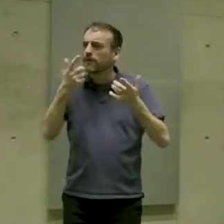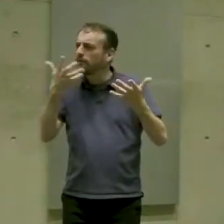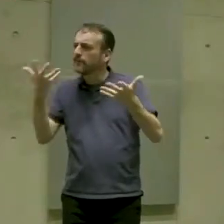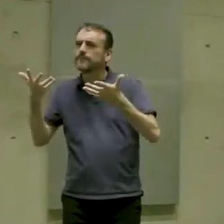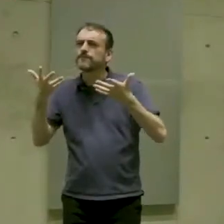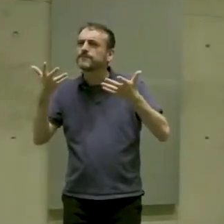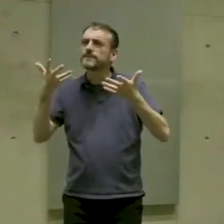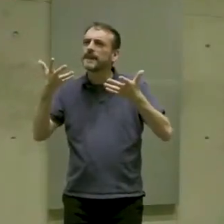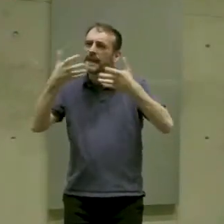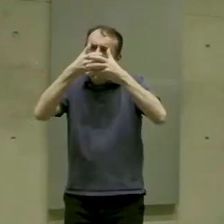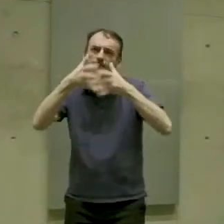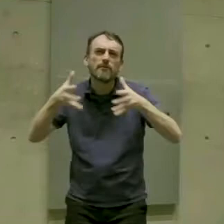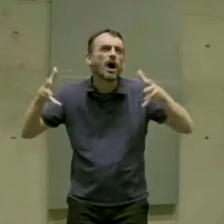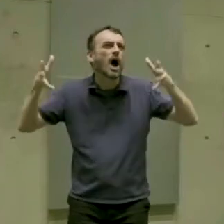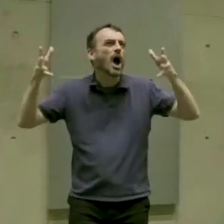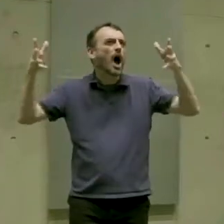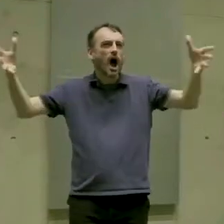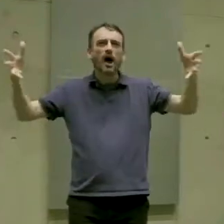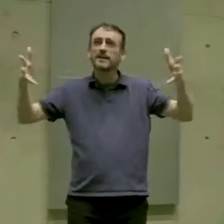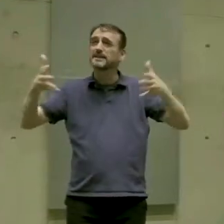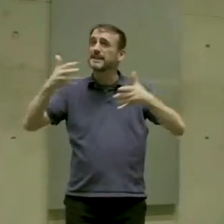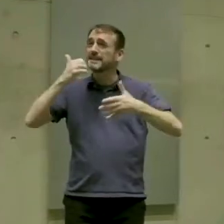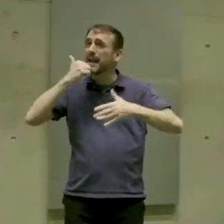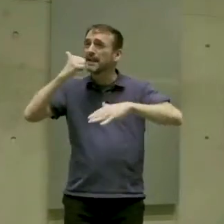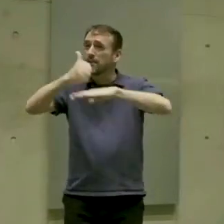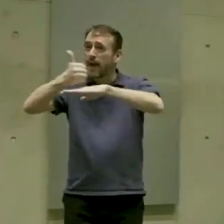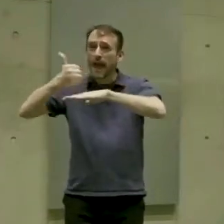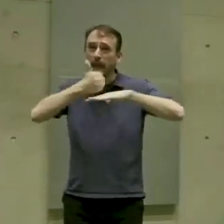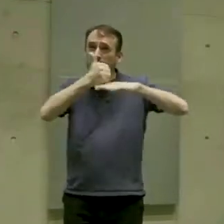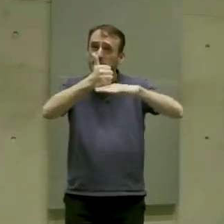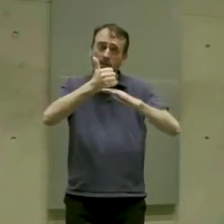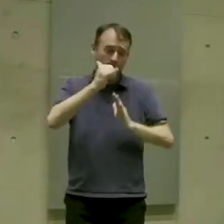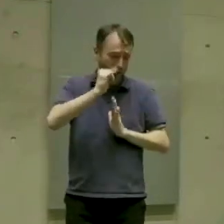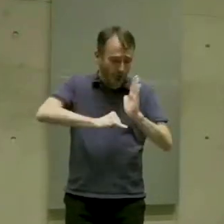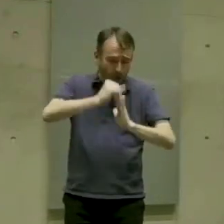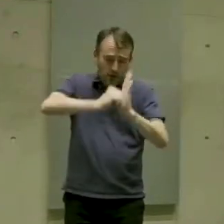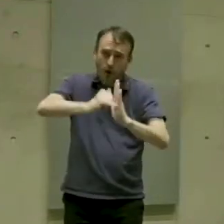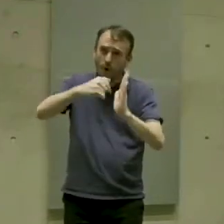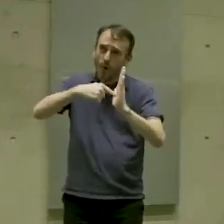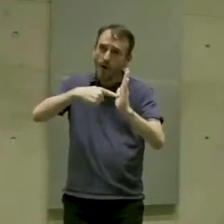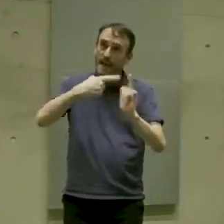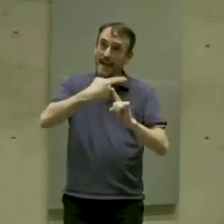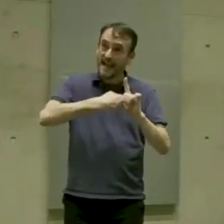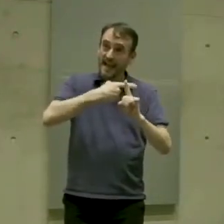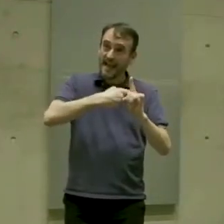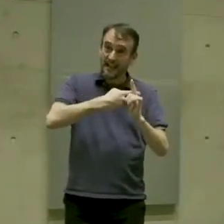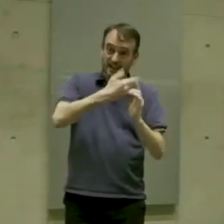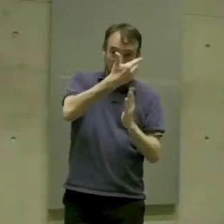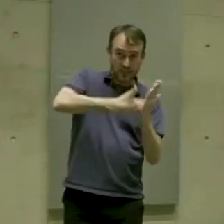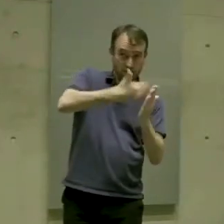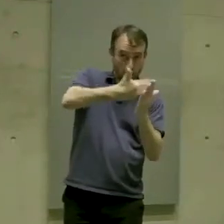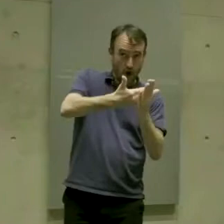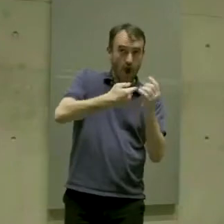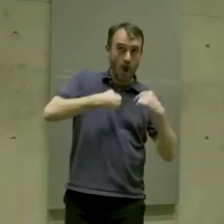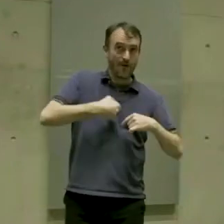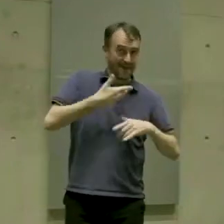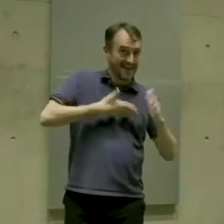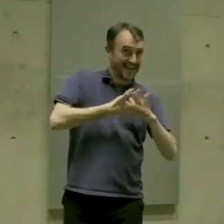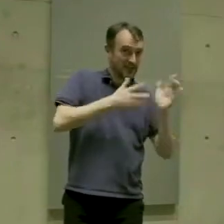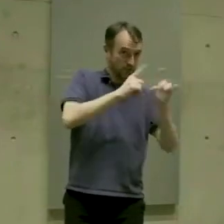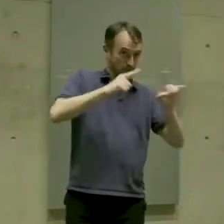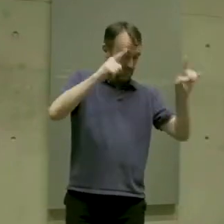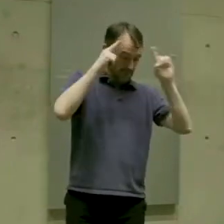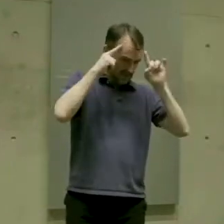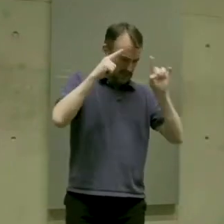the vast database of all articles ever written for English literature that you get when you study literature at university, and there